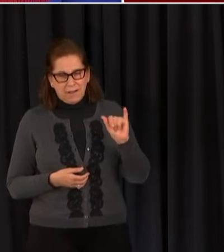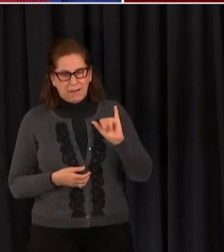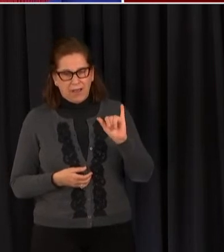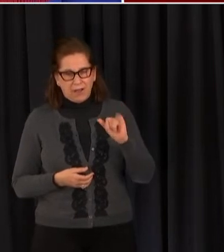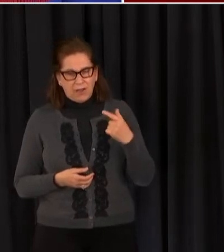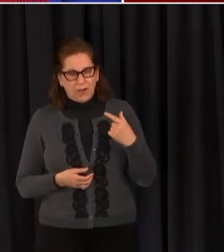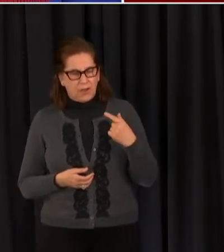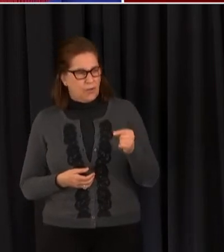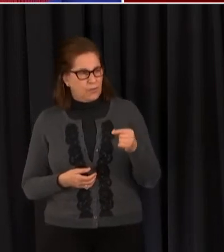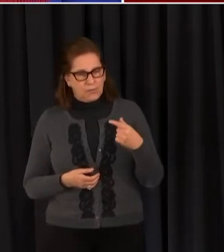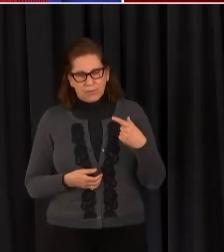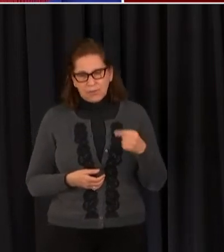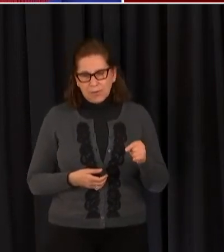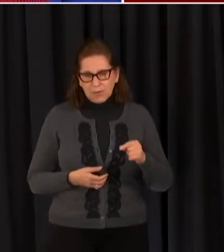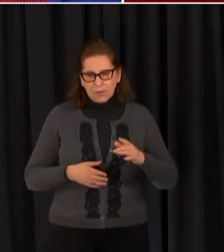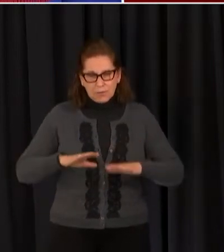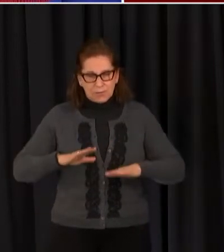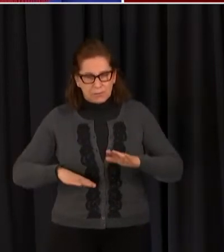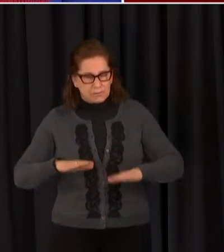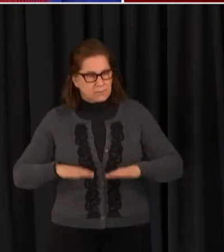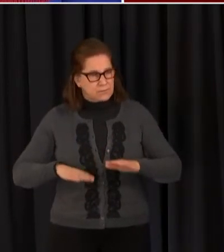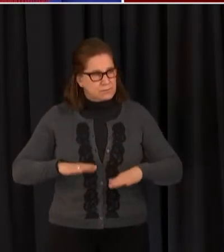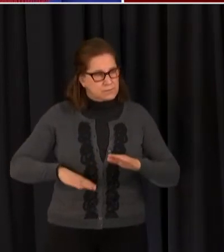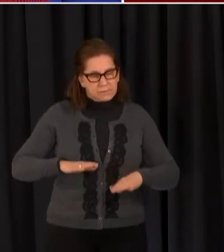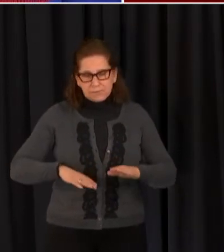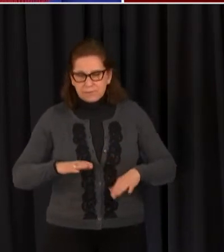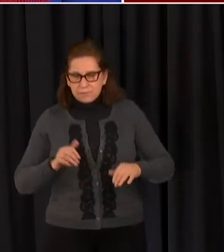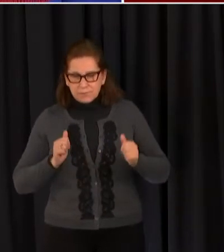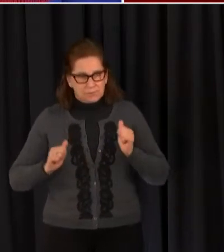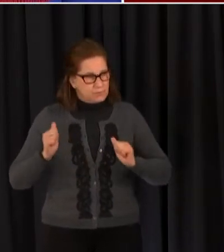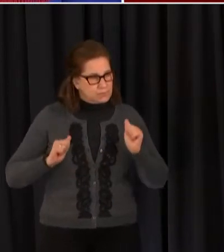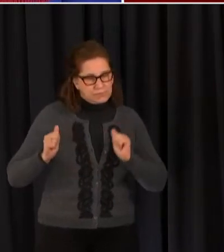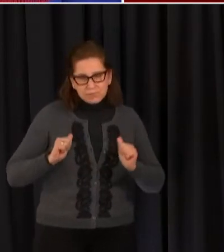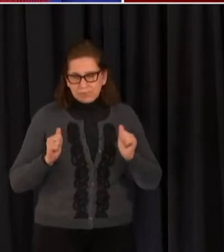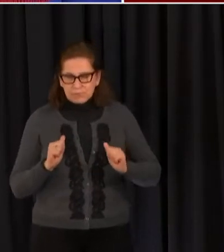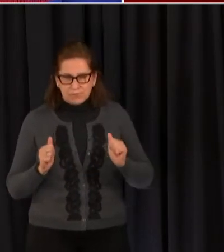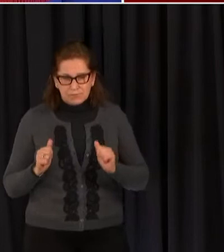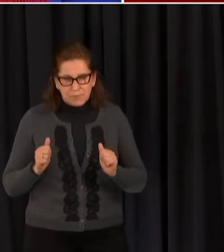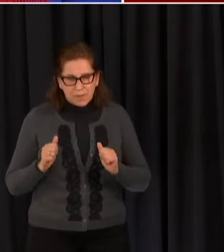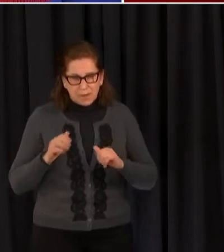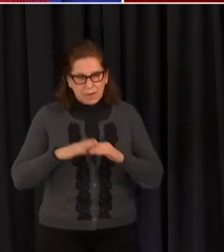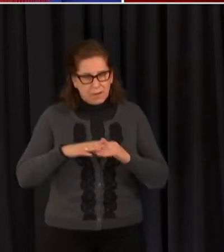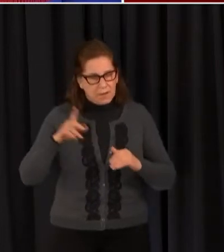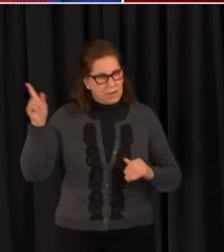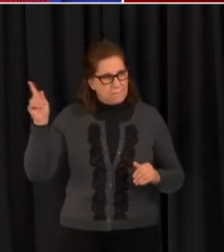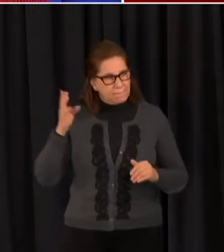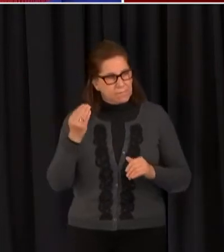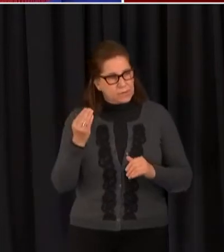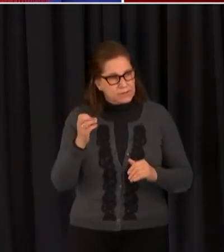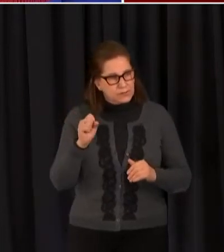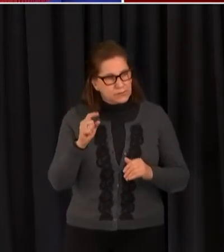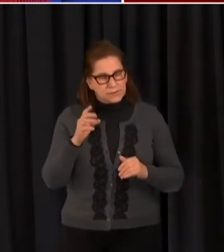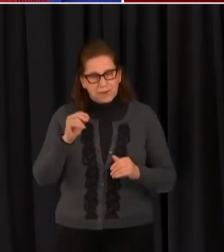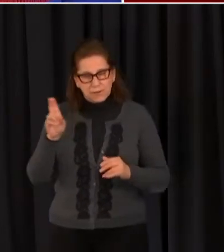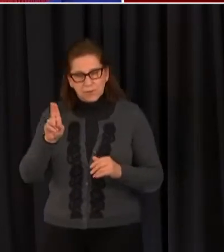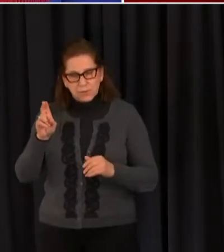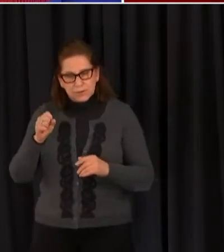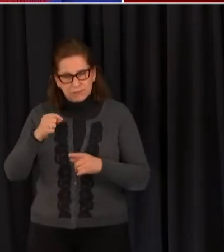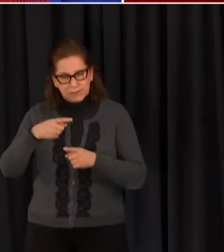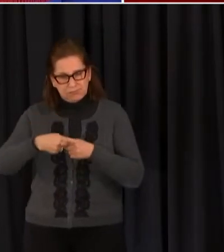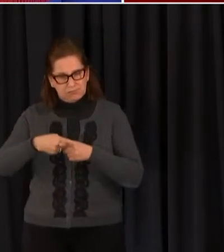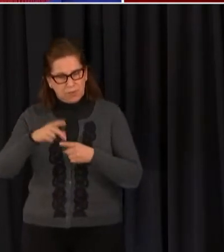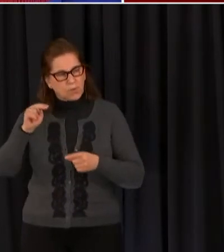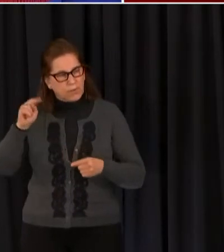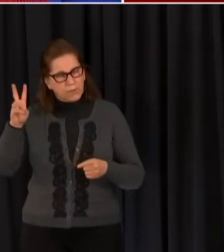And they, I think, were at the Reeve Center yesterday, and then I heard maybe they were at Black Lives Matter Plaza, but the point